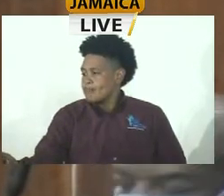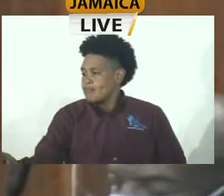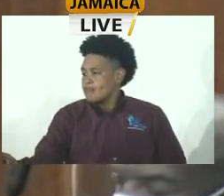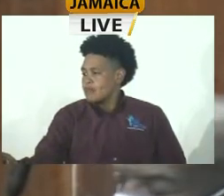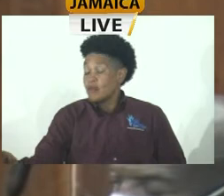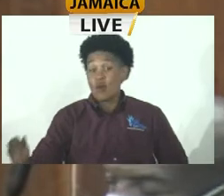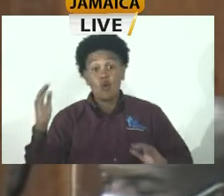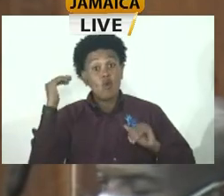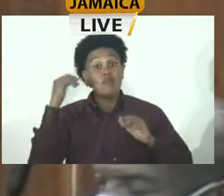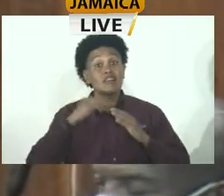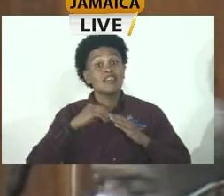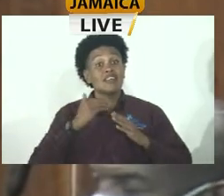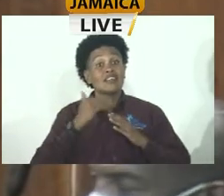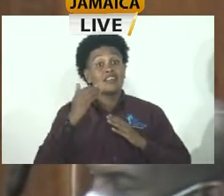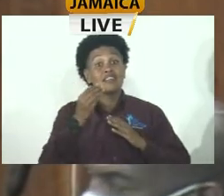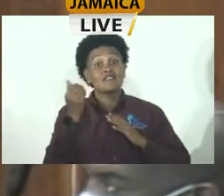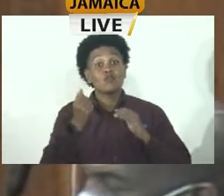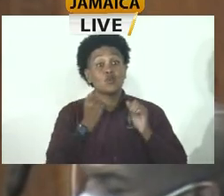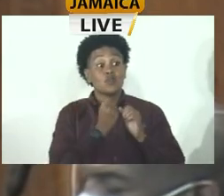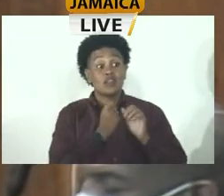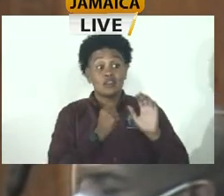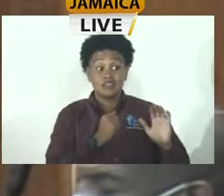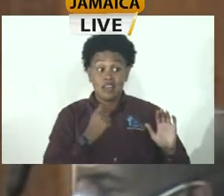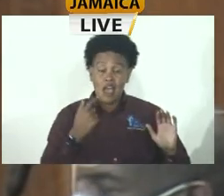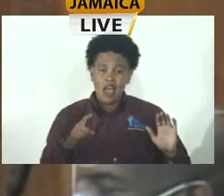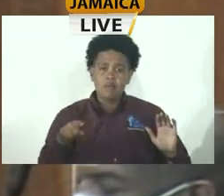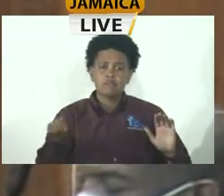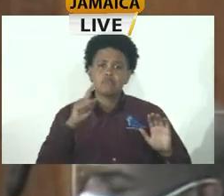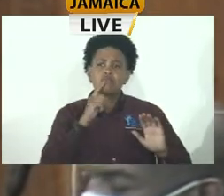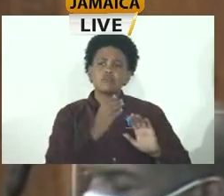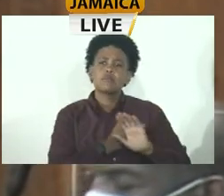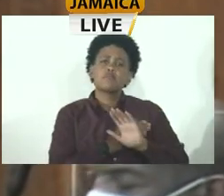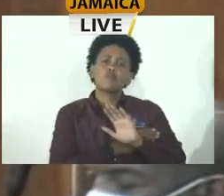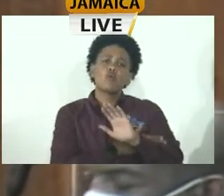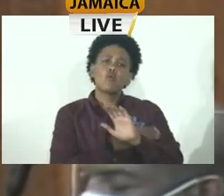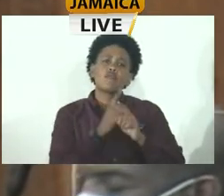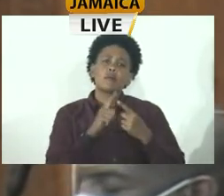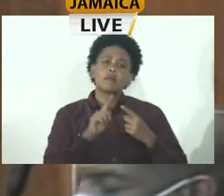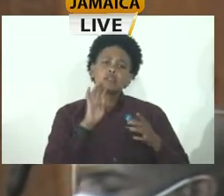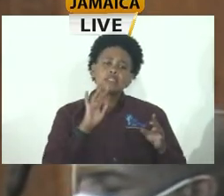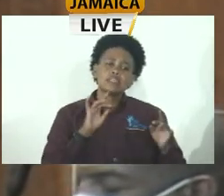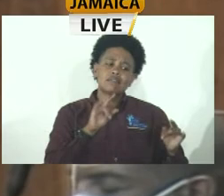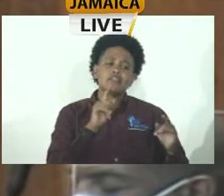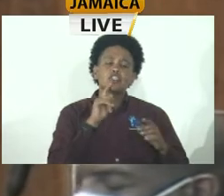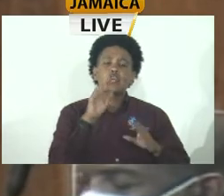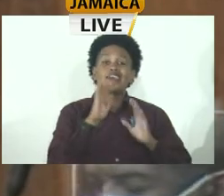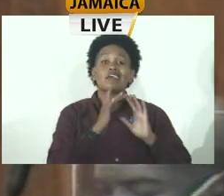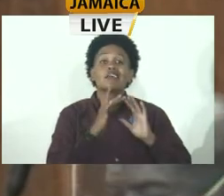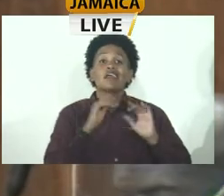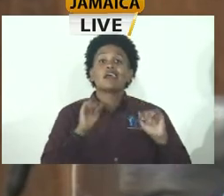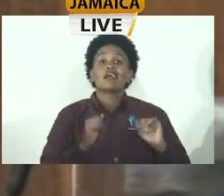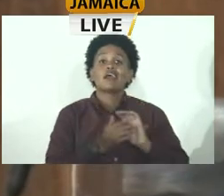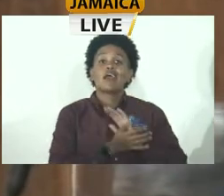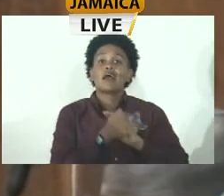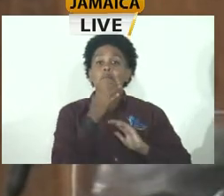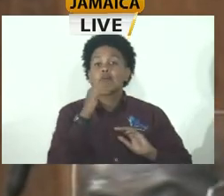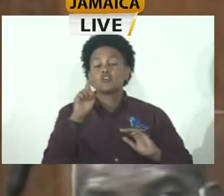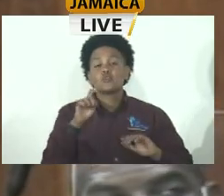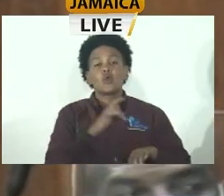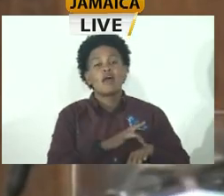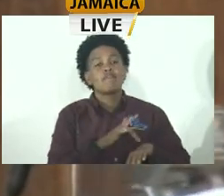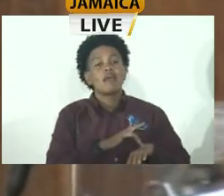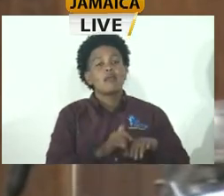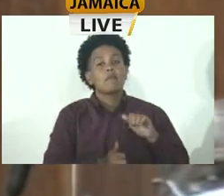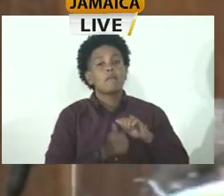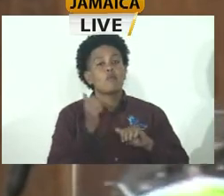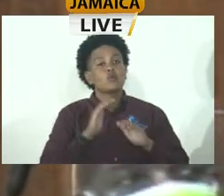hopefully within the next few years madam speaker improved and efficient broadband capacity should be available across most